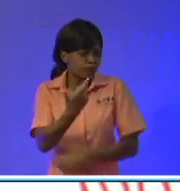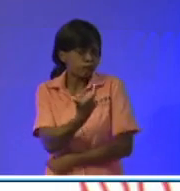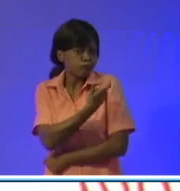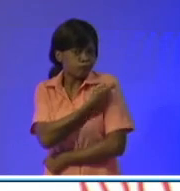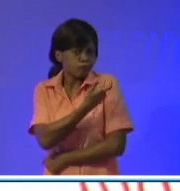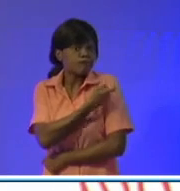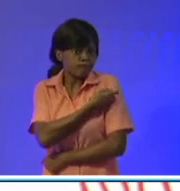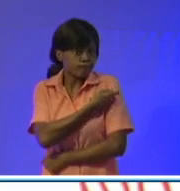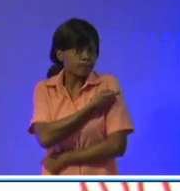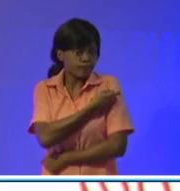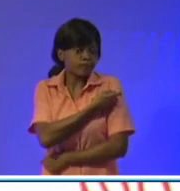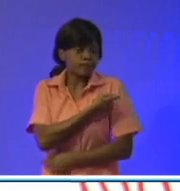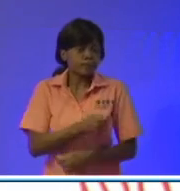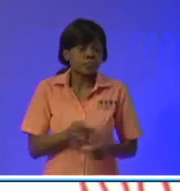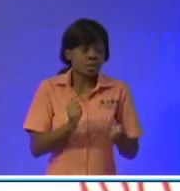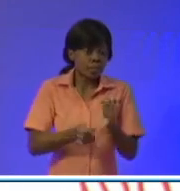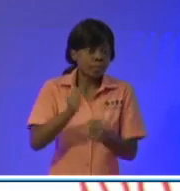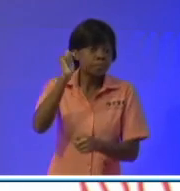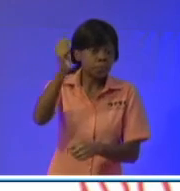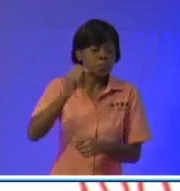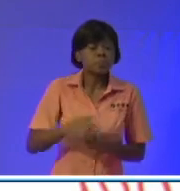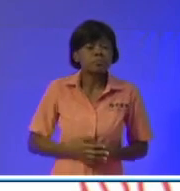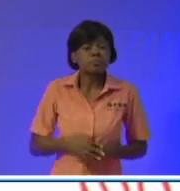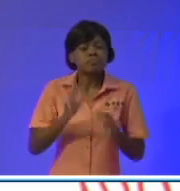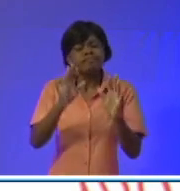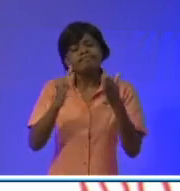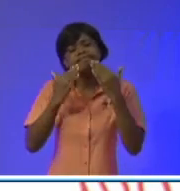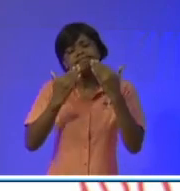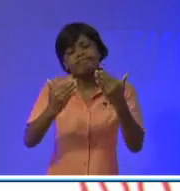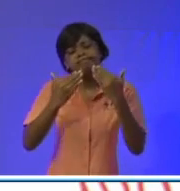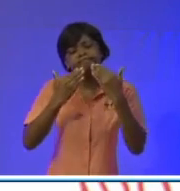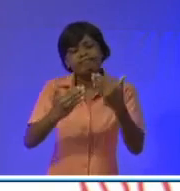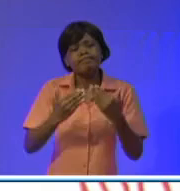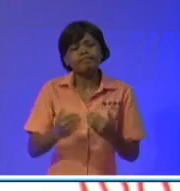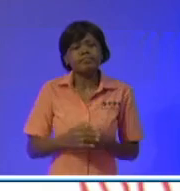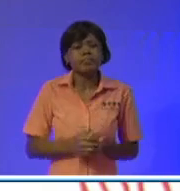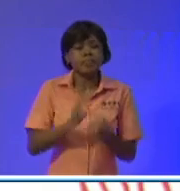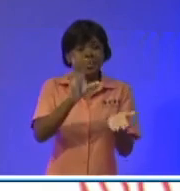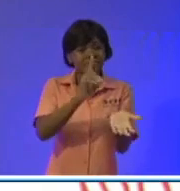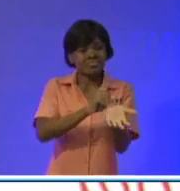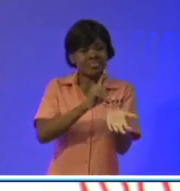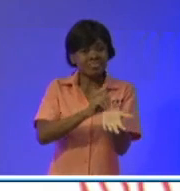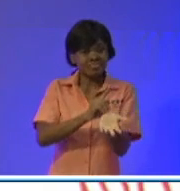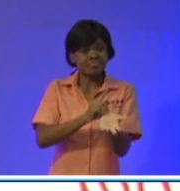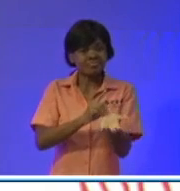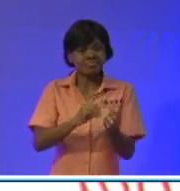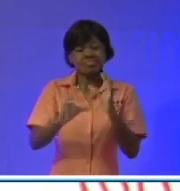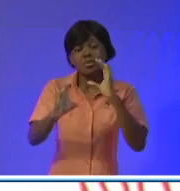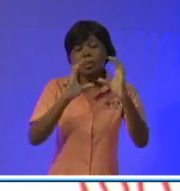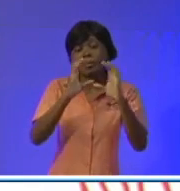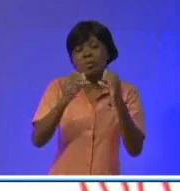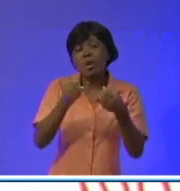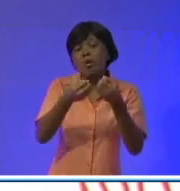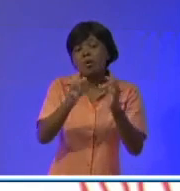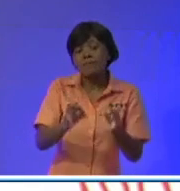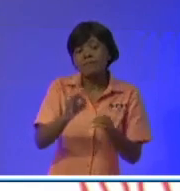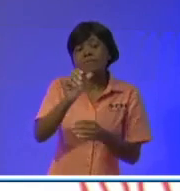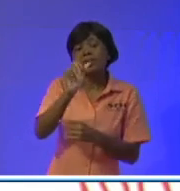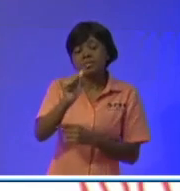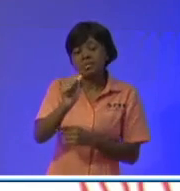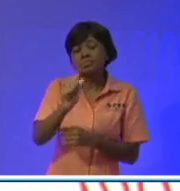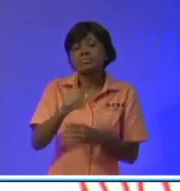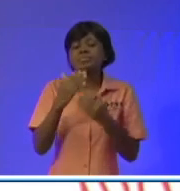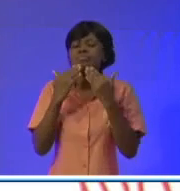Mr. Alexander. Good morning, Honorable Minister, Dr. Hines, members of the media, and the viewing and listening